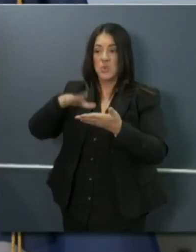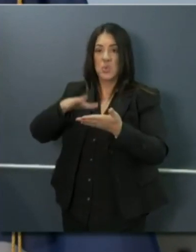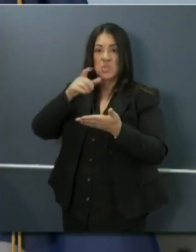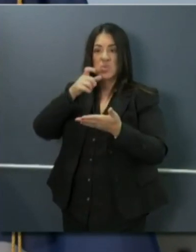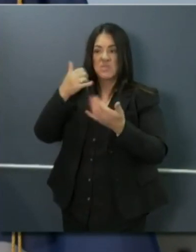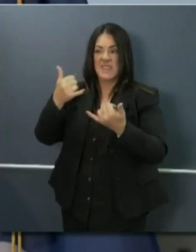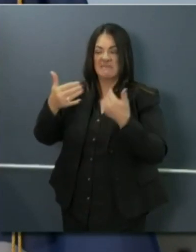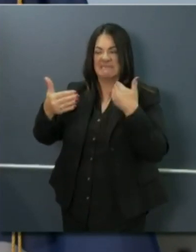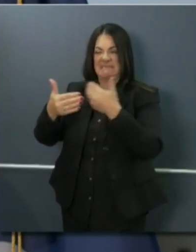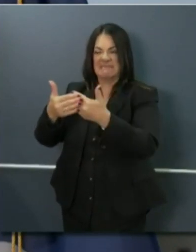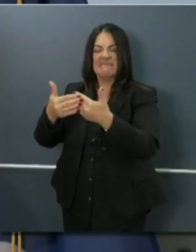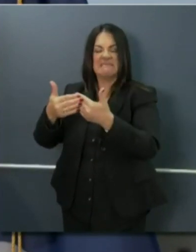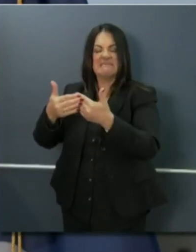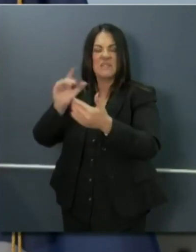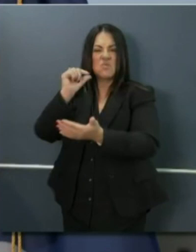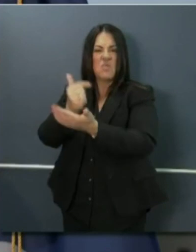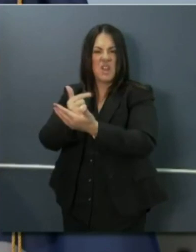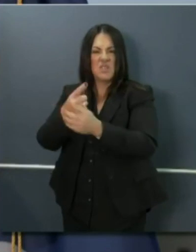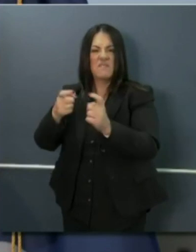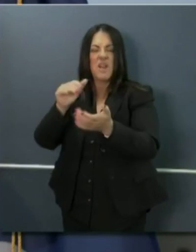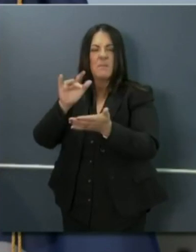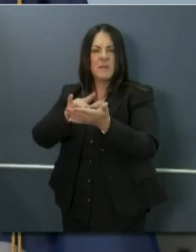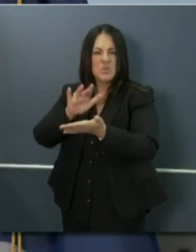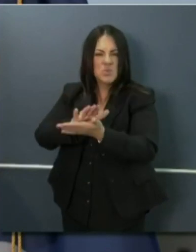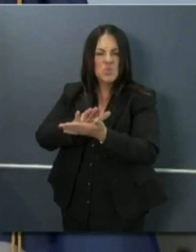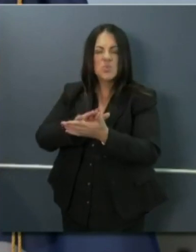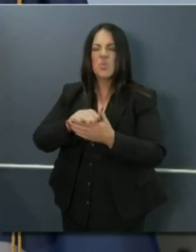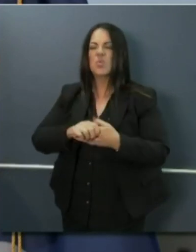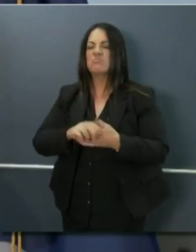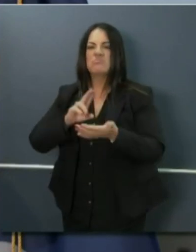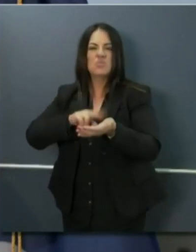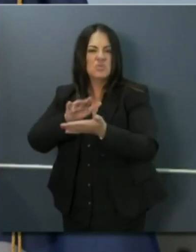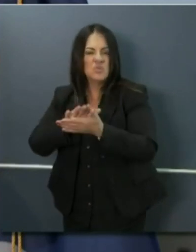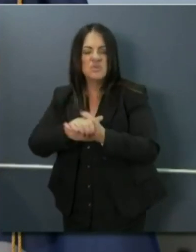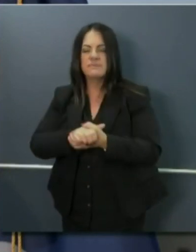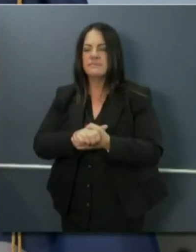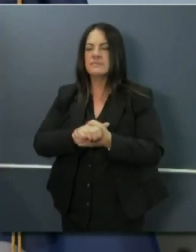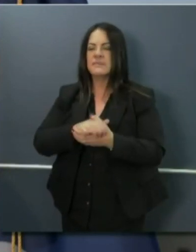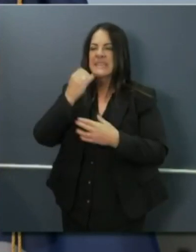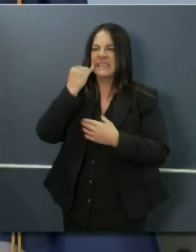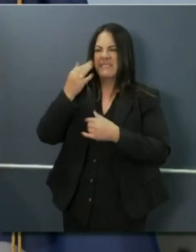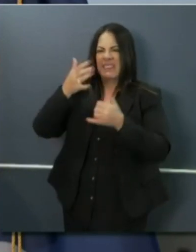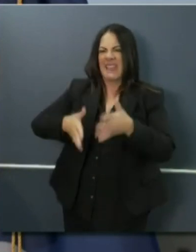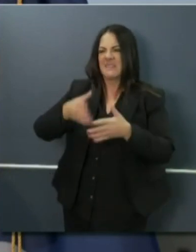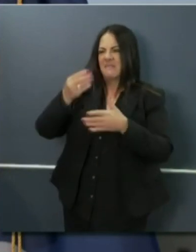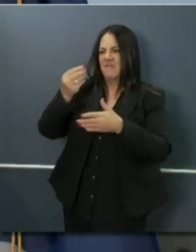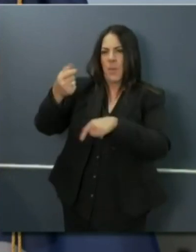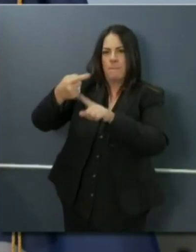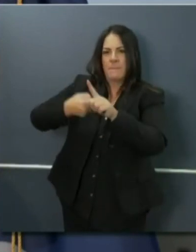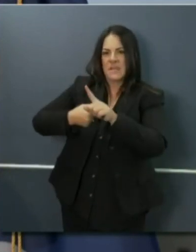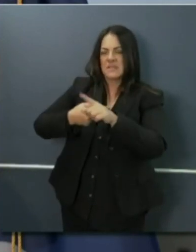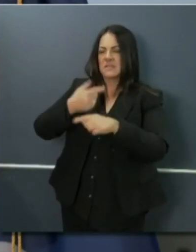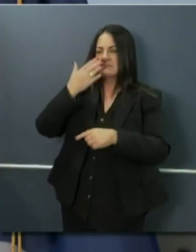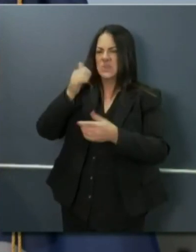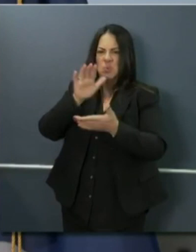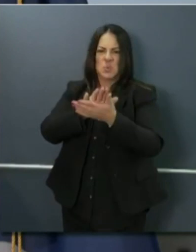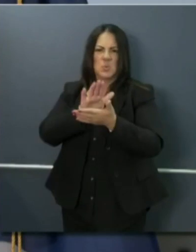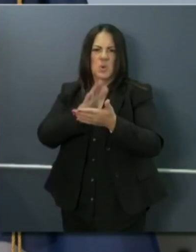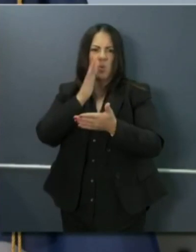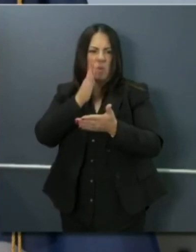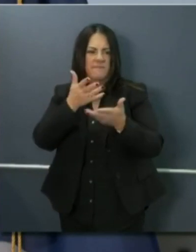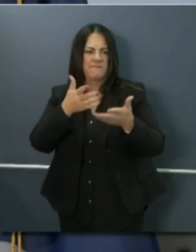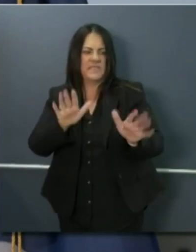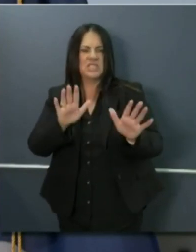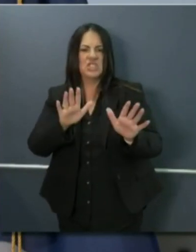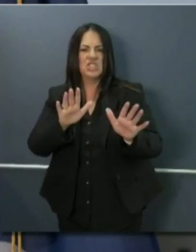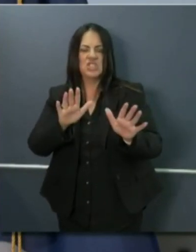and fulfilling their degrees. So many are not able to finish those last few months because schools are out because of the